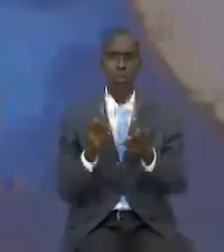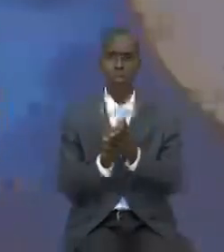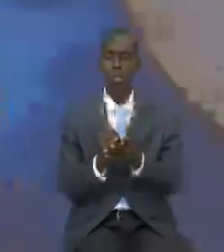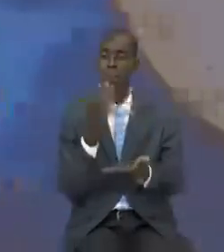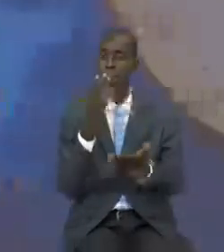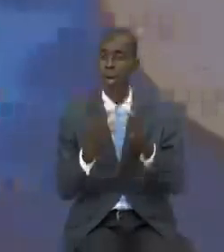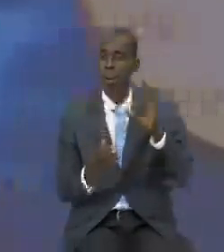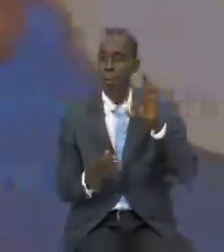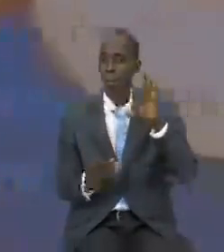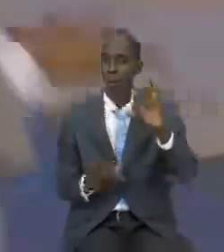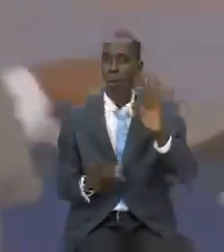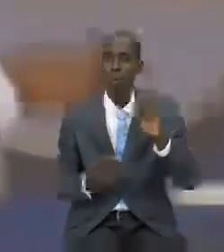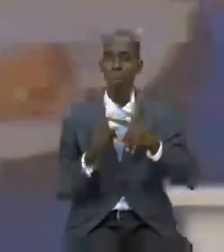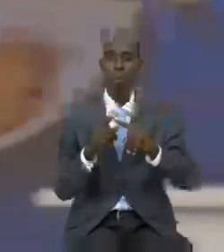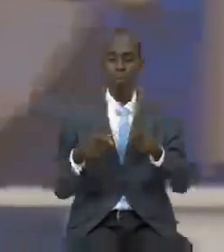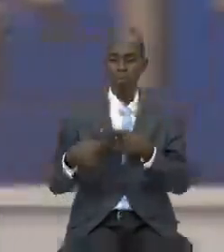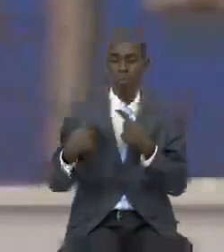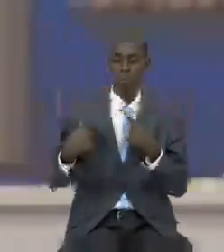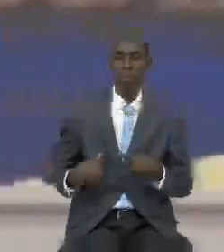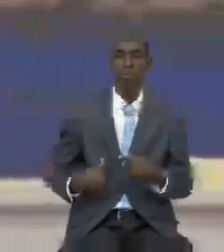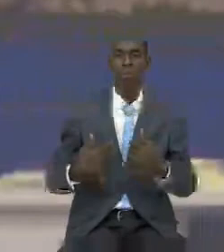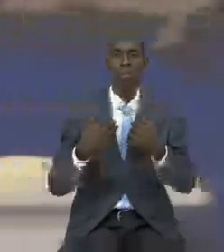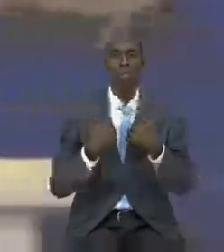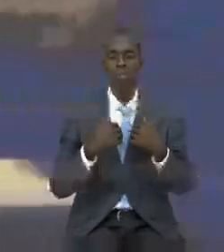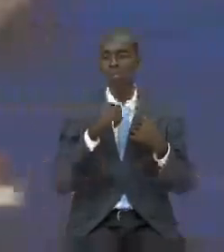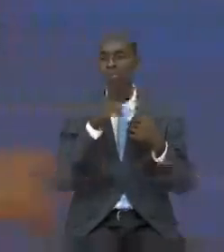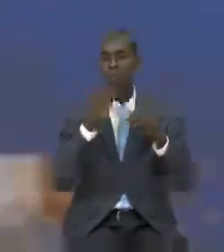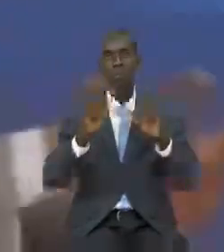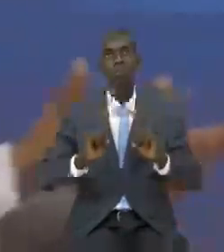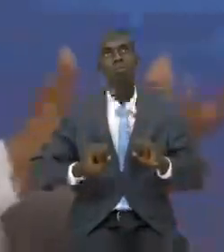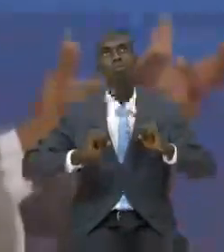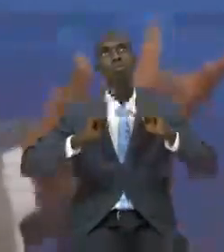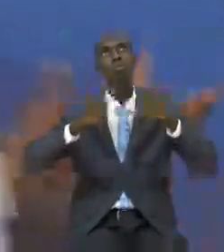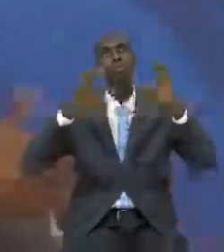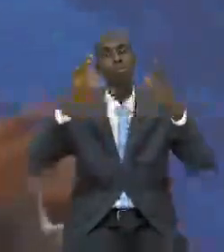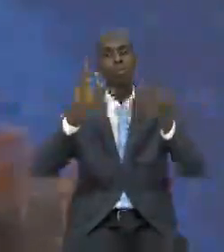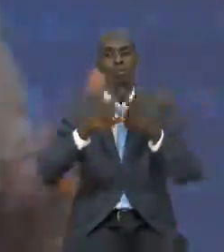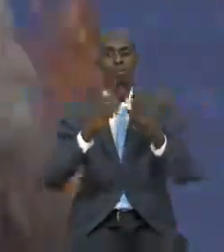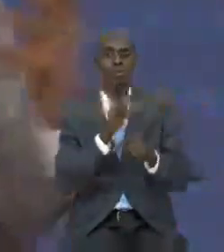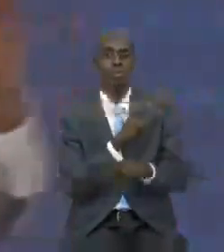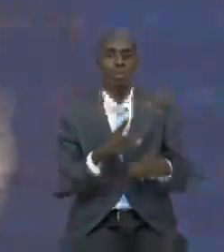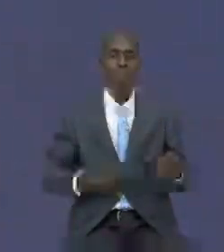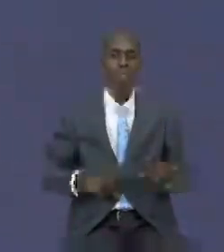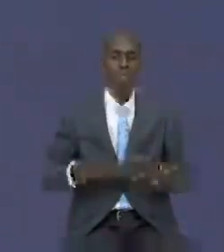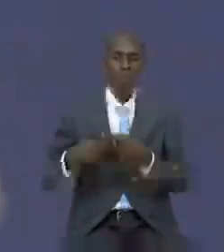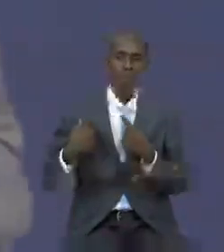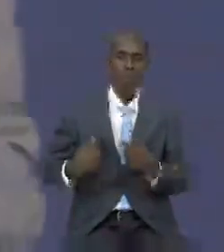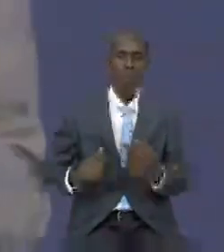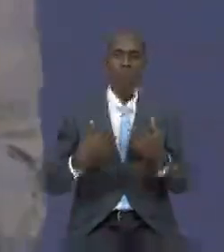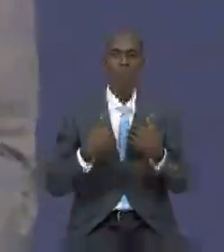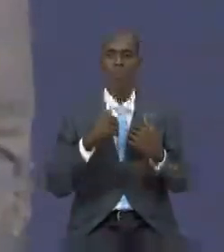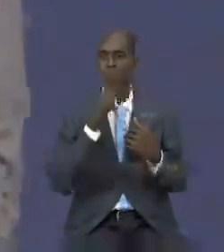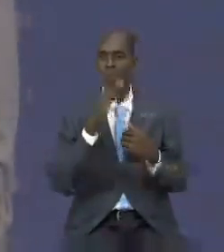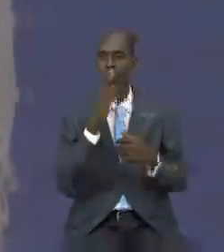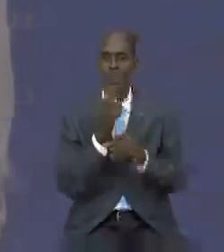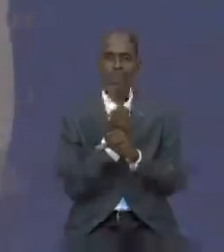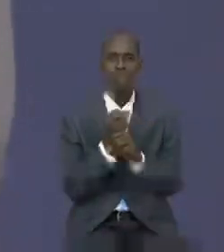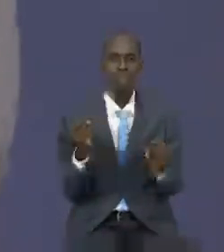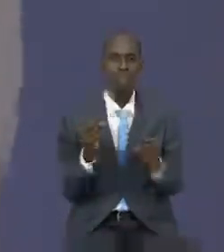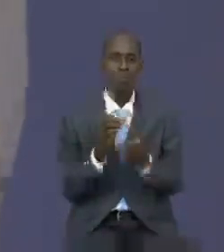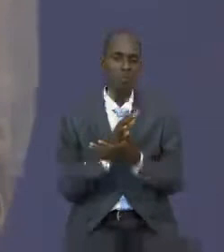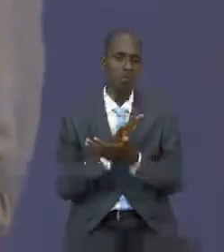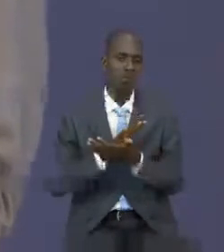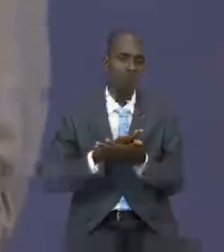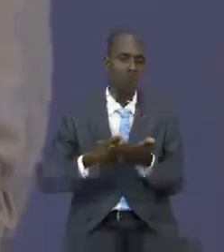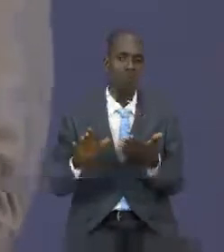their heart has not submitted to the king. Their heart has not been saved, has not been cleansed, has not